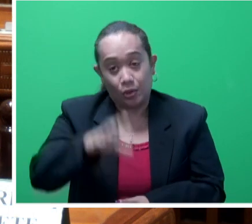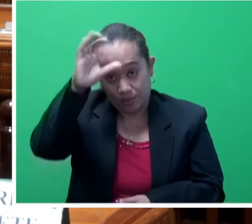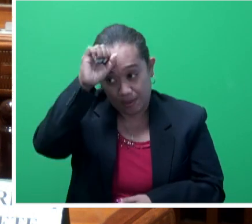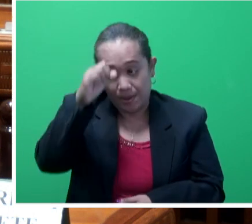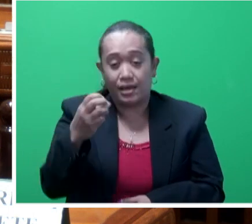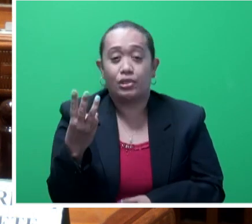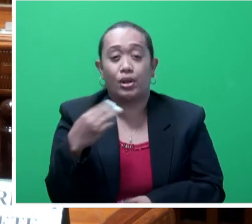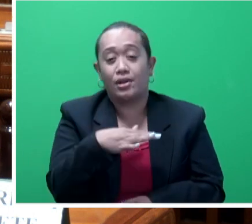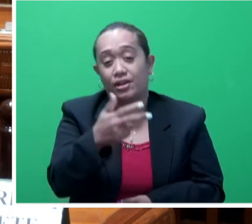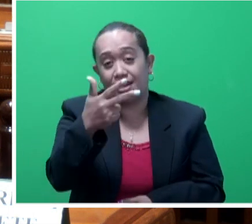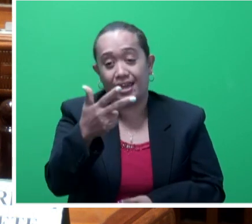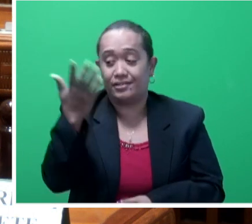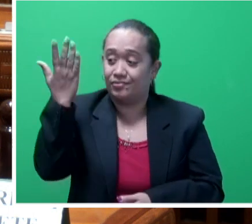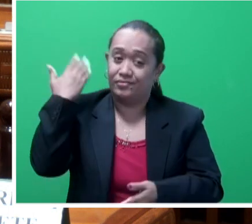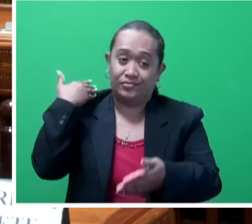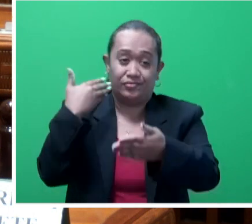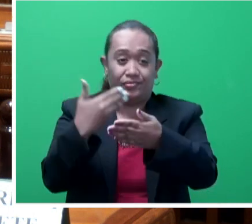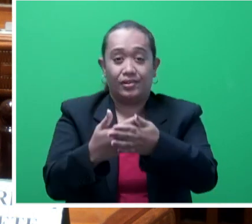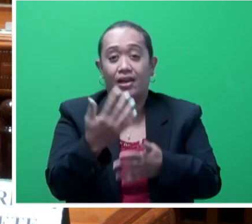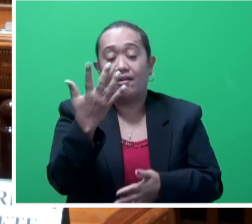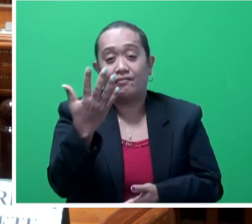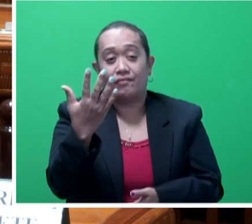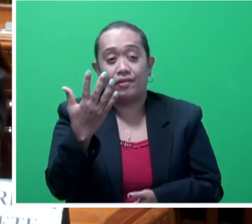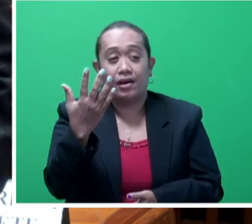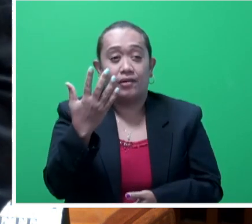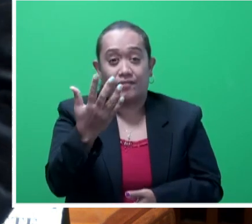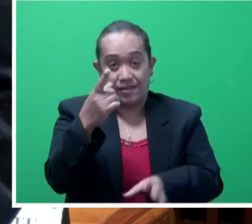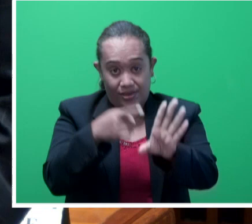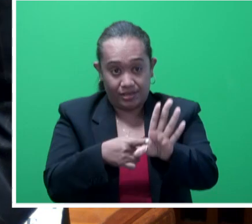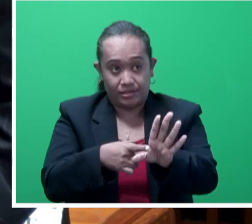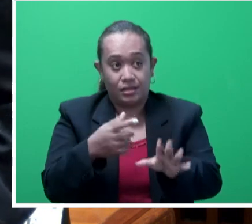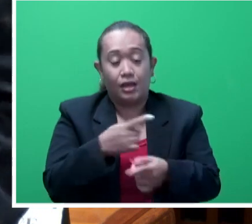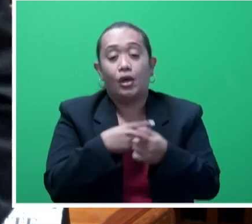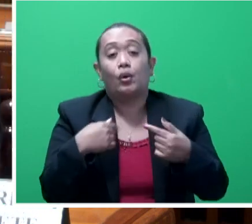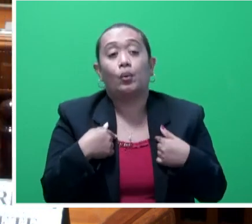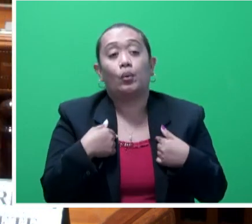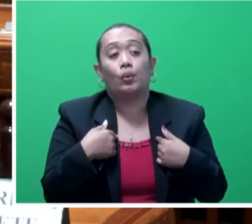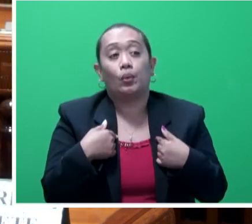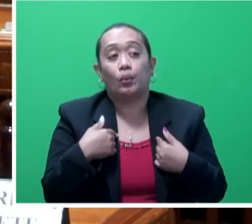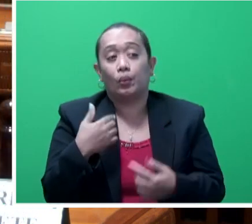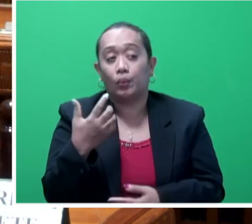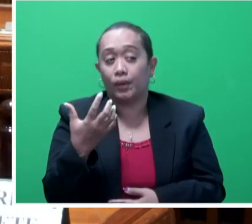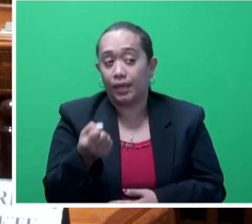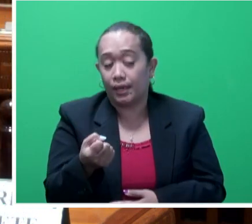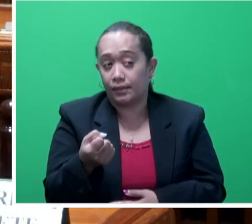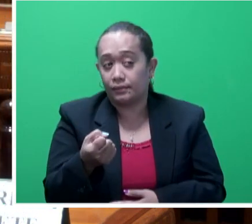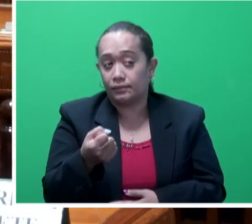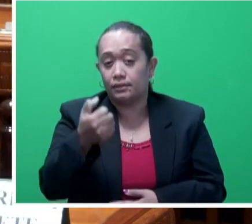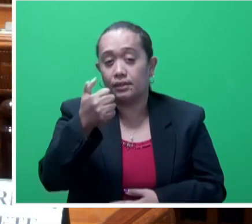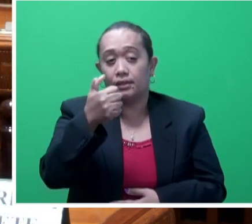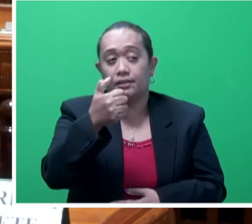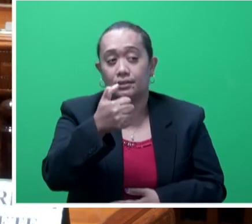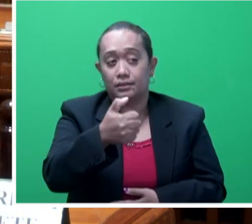sir, over the last 5 years, in 2016, we had 60. In 2017, there